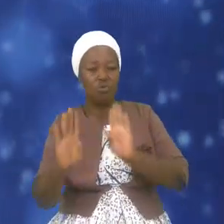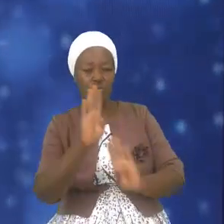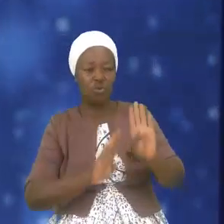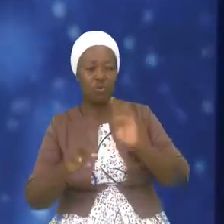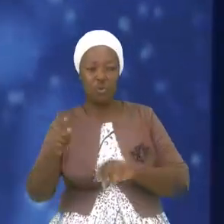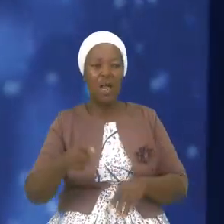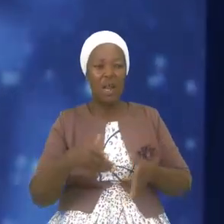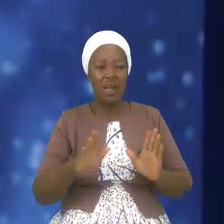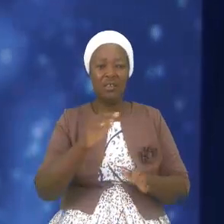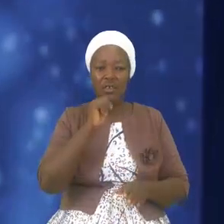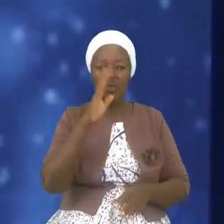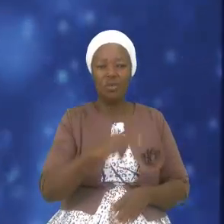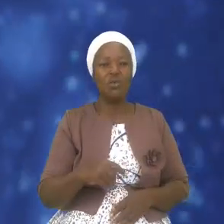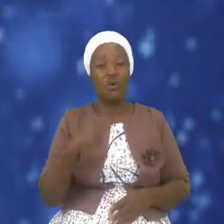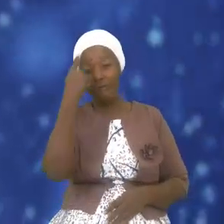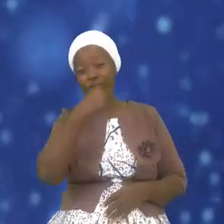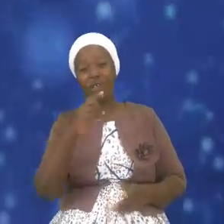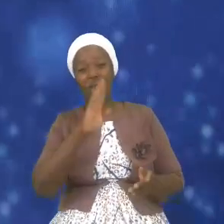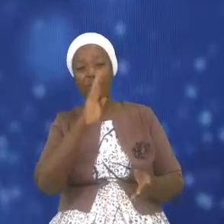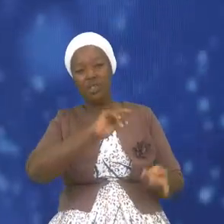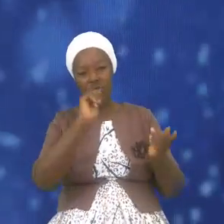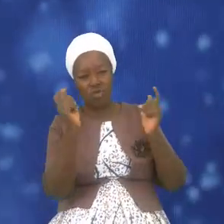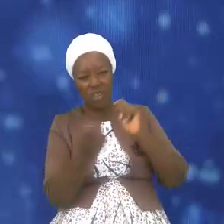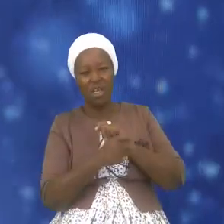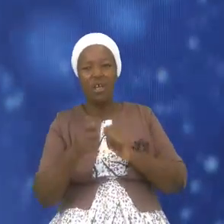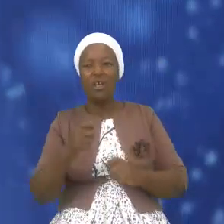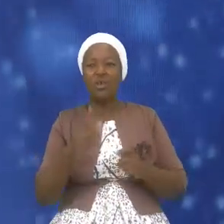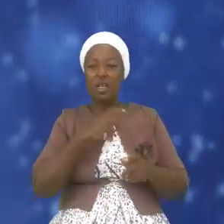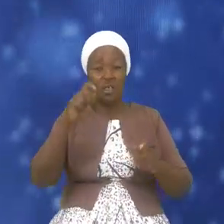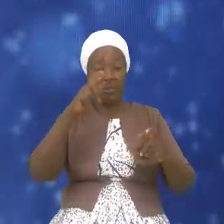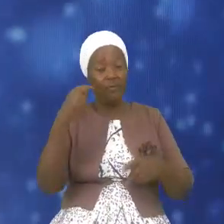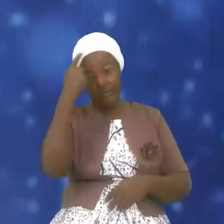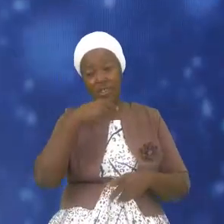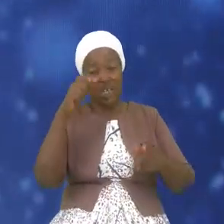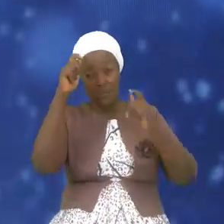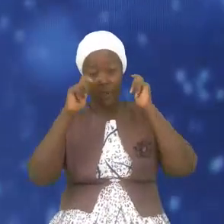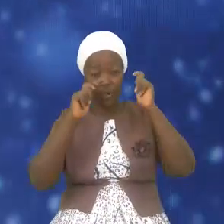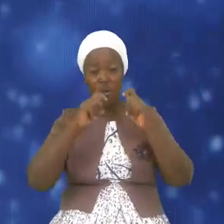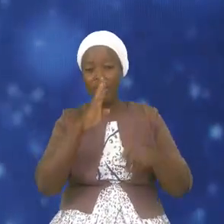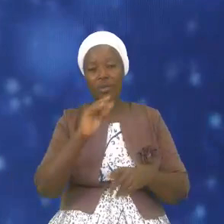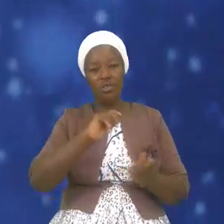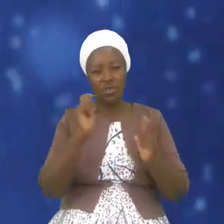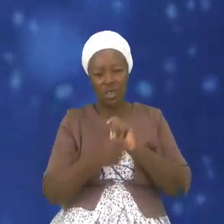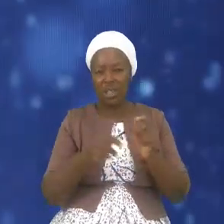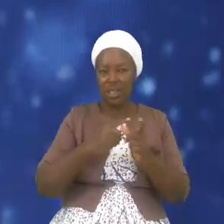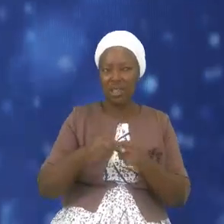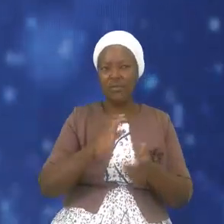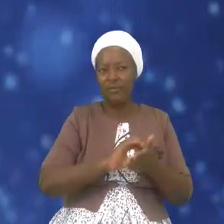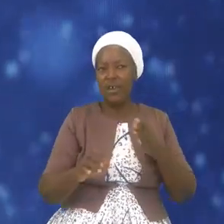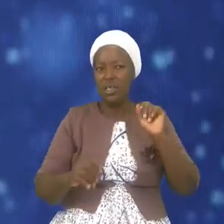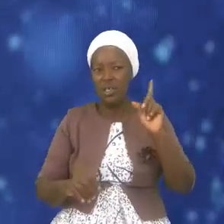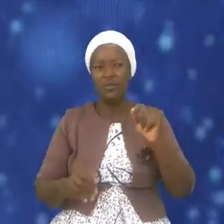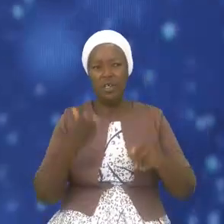In verse 11, there is a man in thy kingdom. How wonderful would it